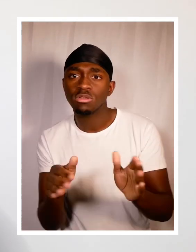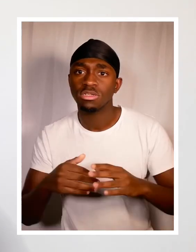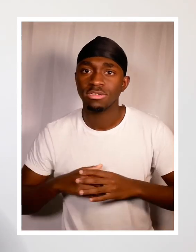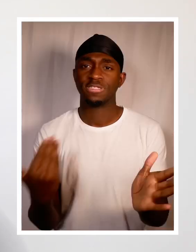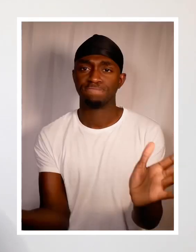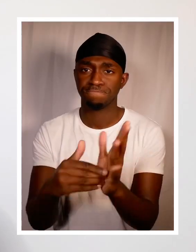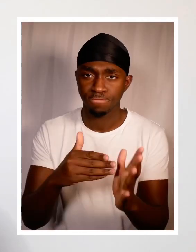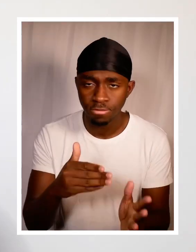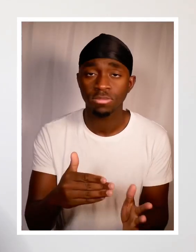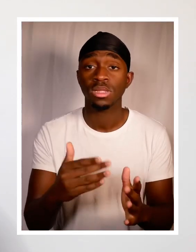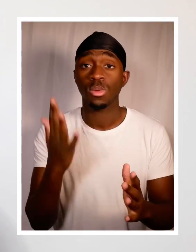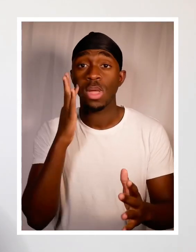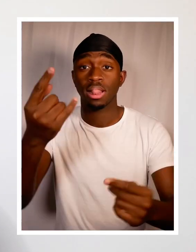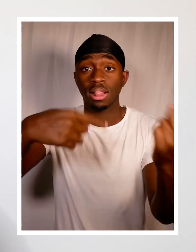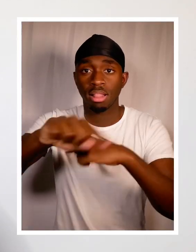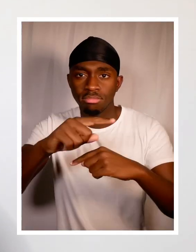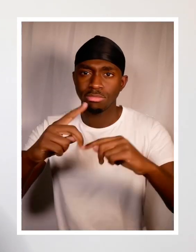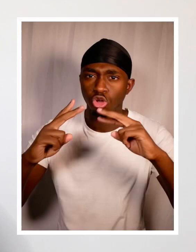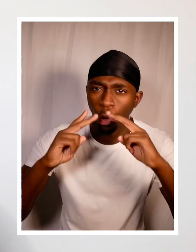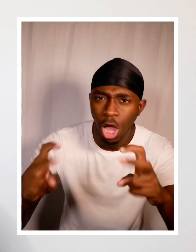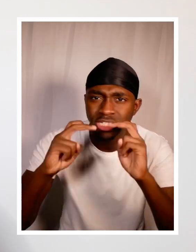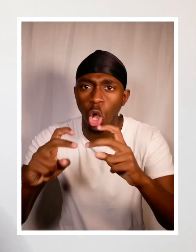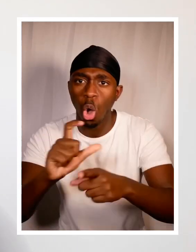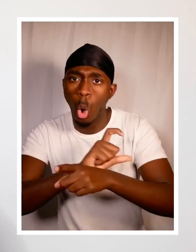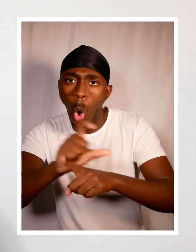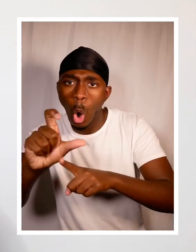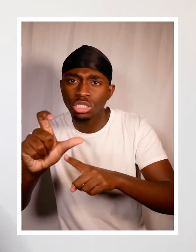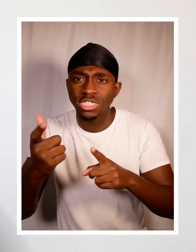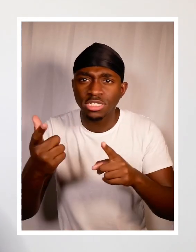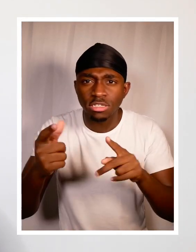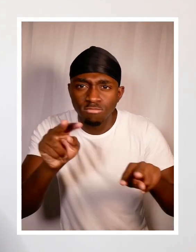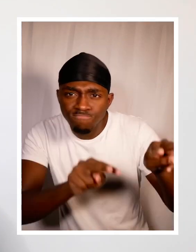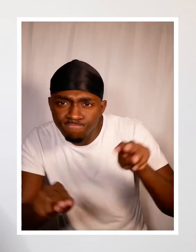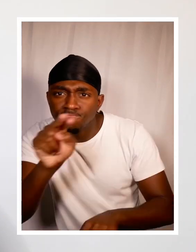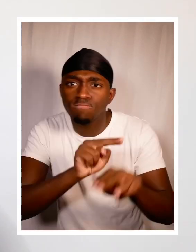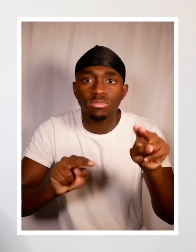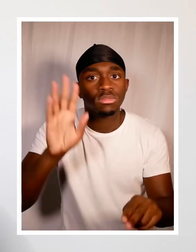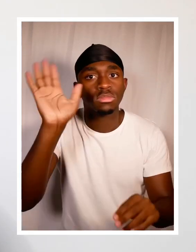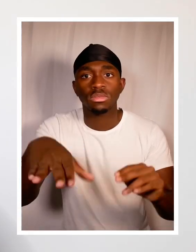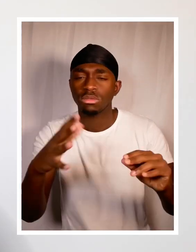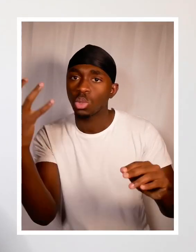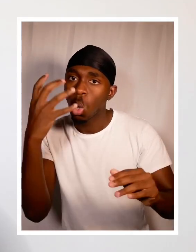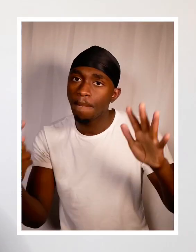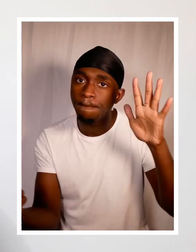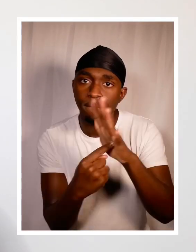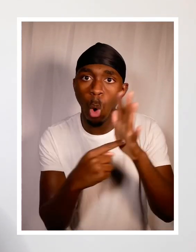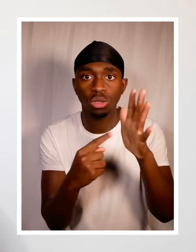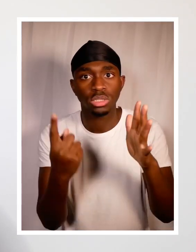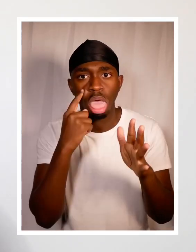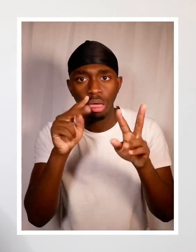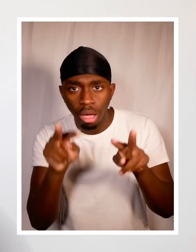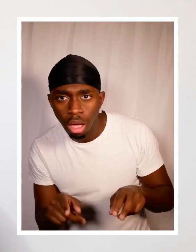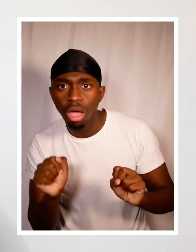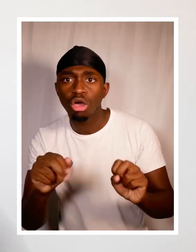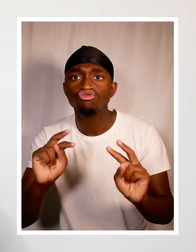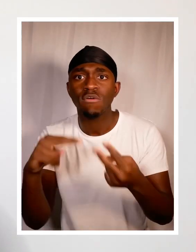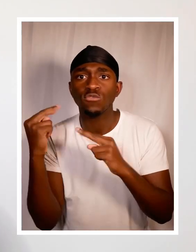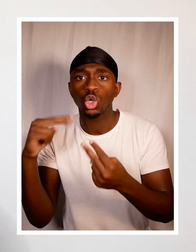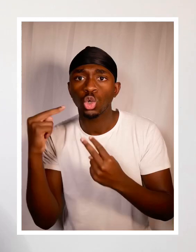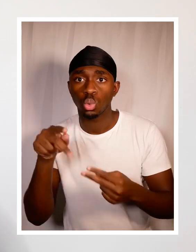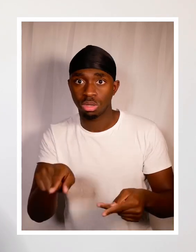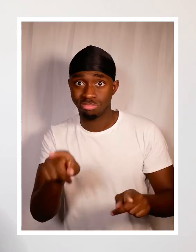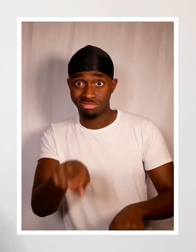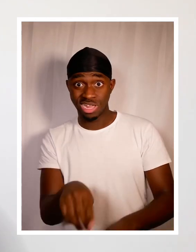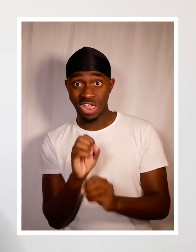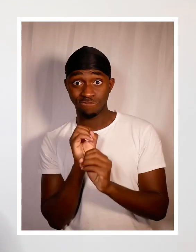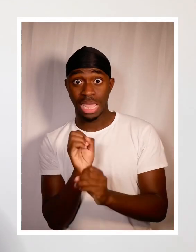again ask people that have already done the boot camp but also read the description of what they're promoting in the